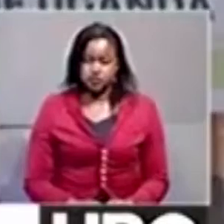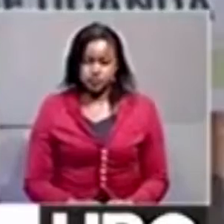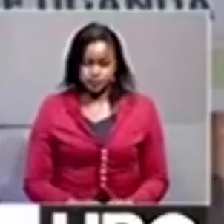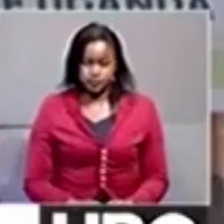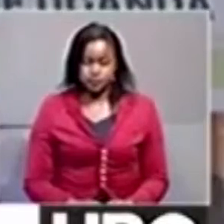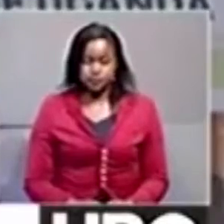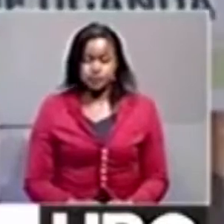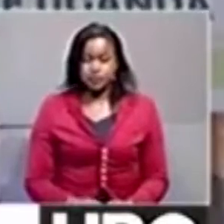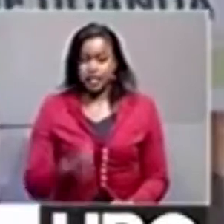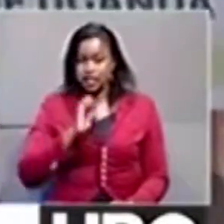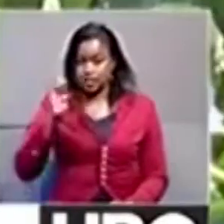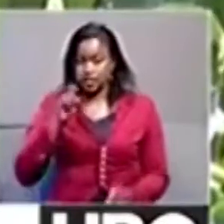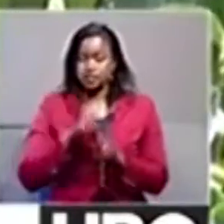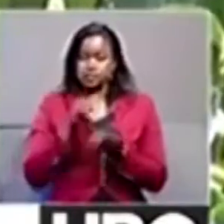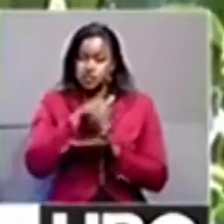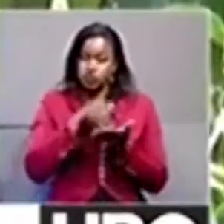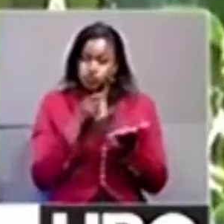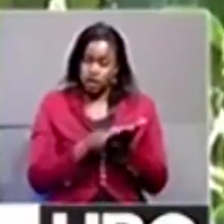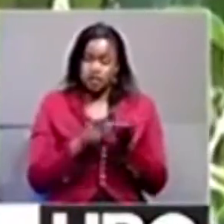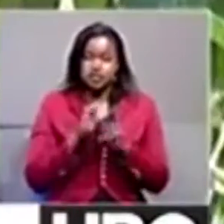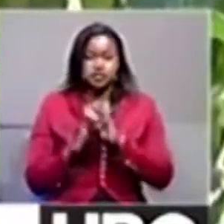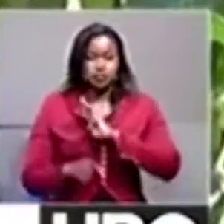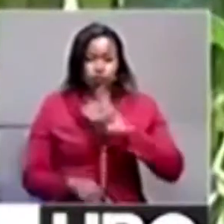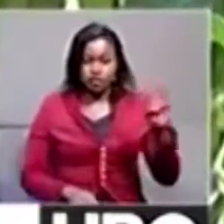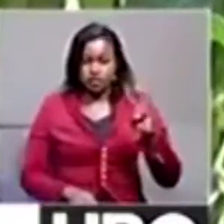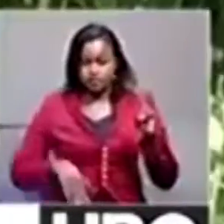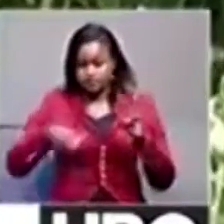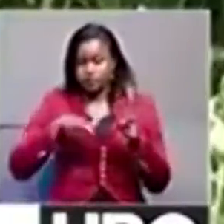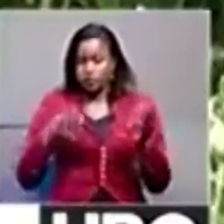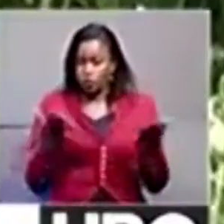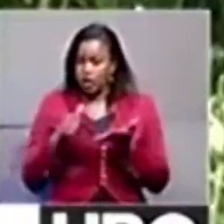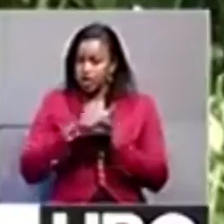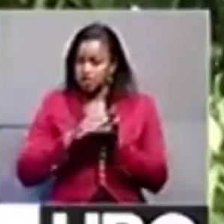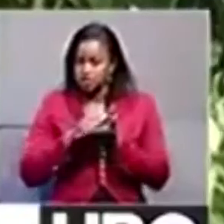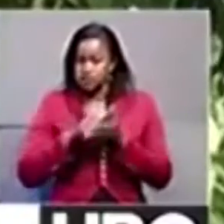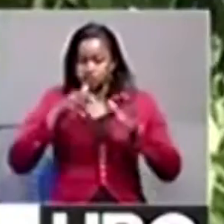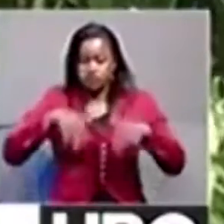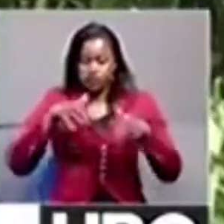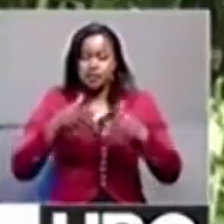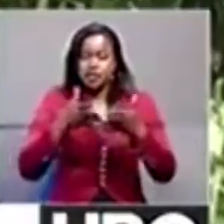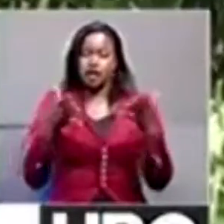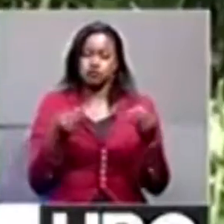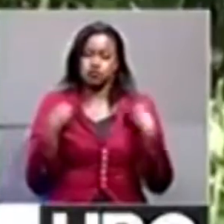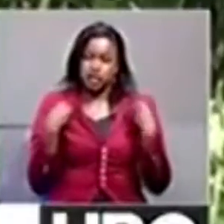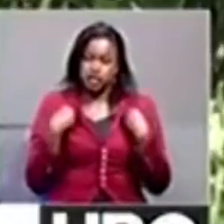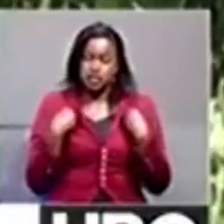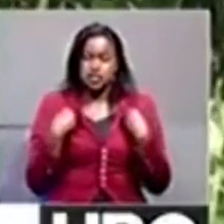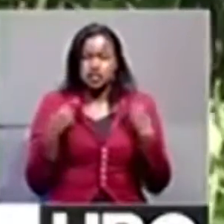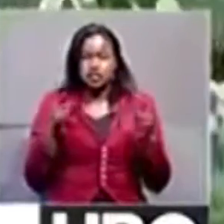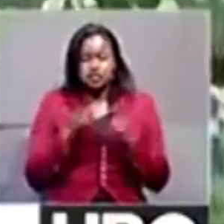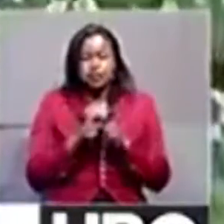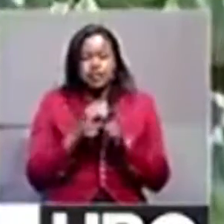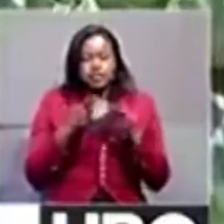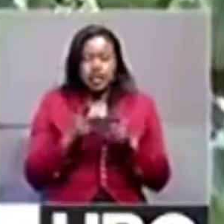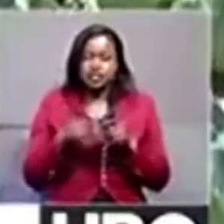Eastern and central Uganda, as well as the western parts, where organic farming is currently being practiced, are said to be pilot areas for